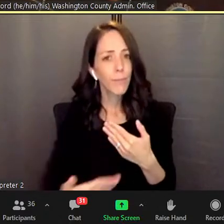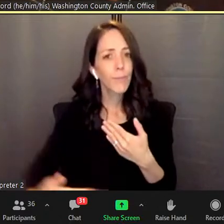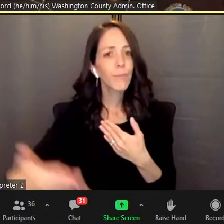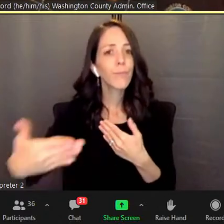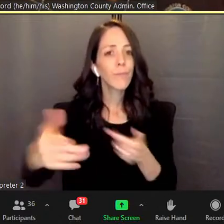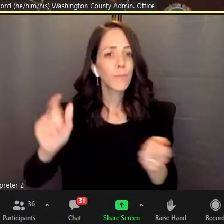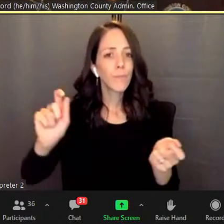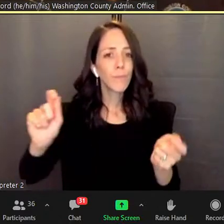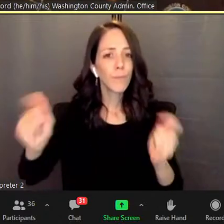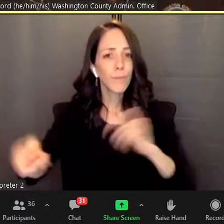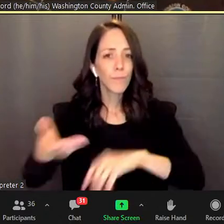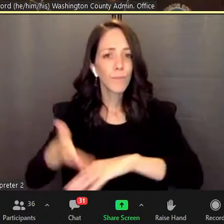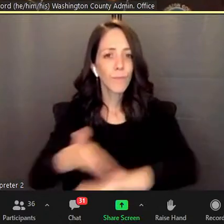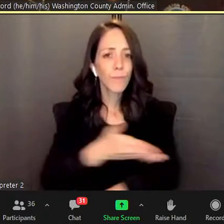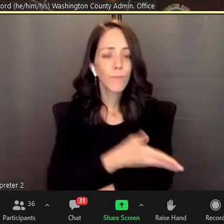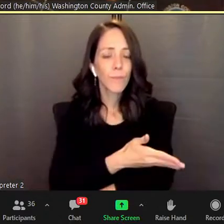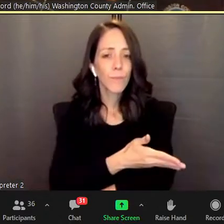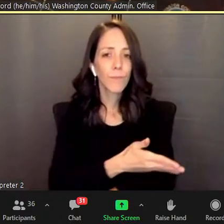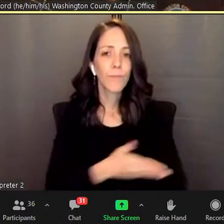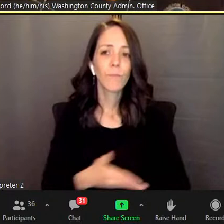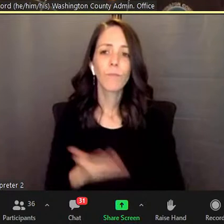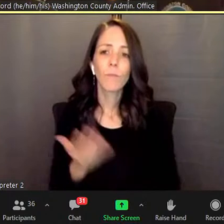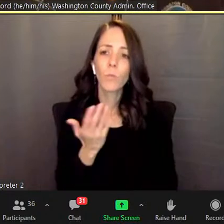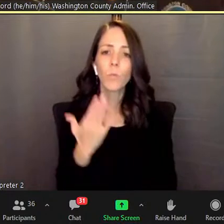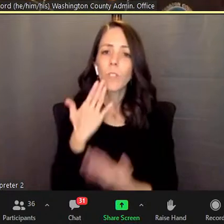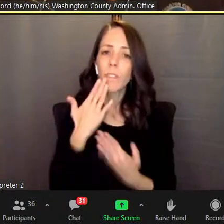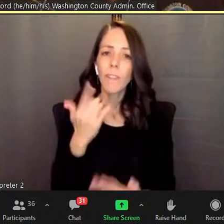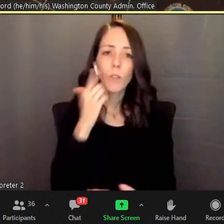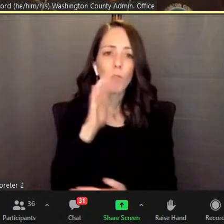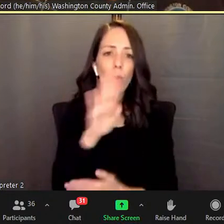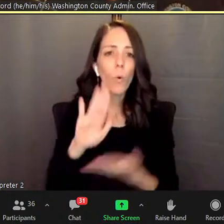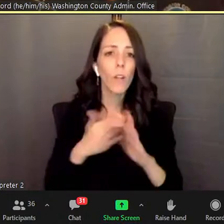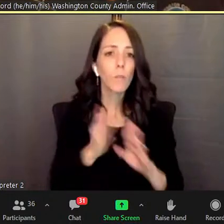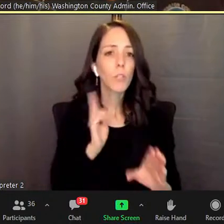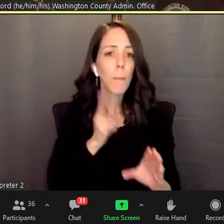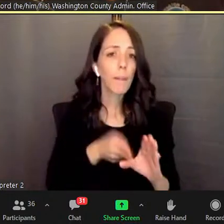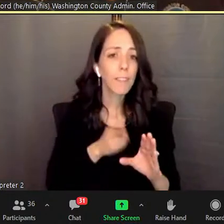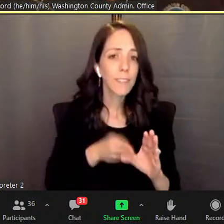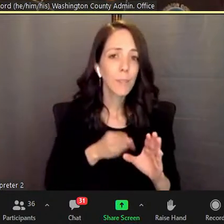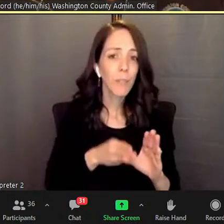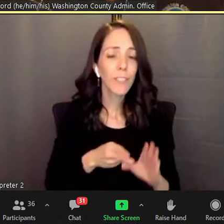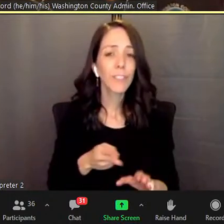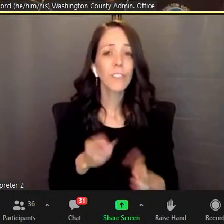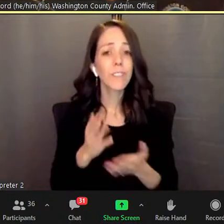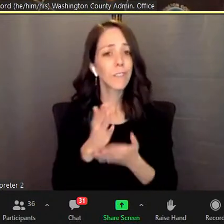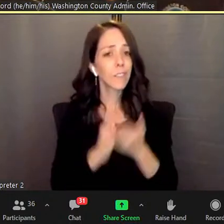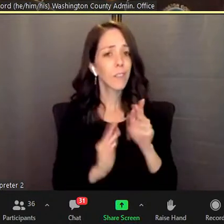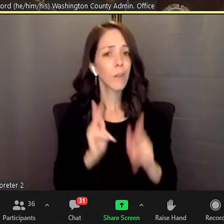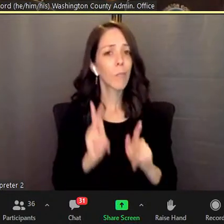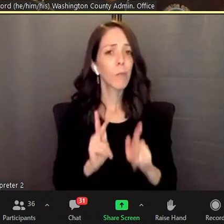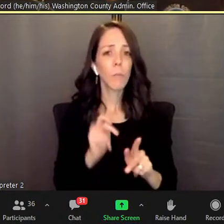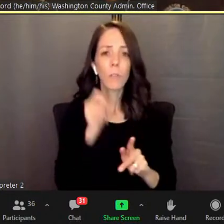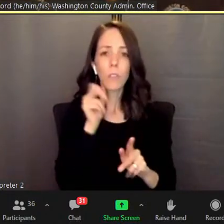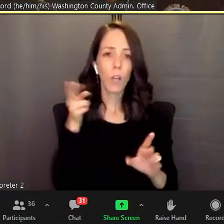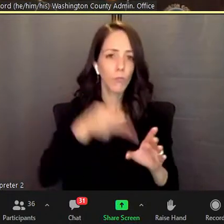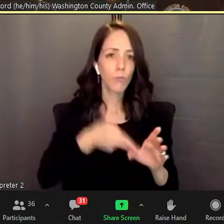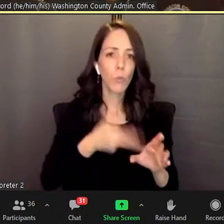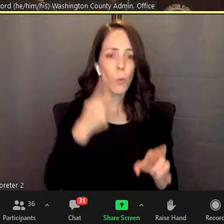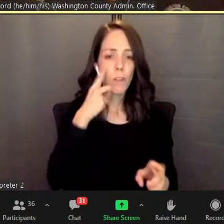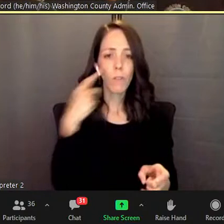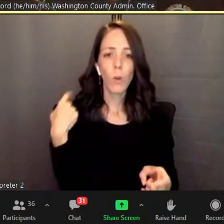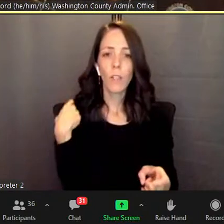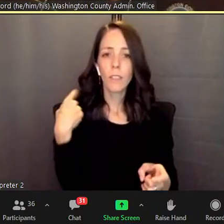participation from our community. We did not have people join us in our Spanish language